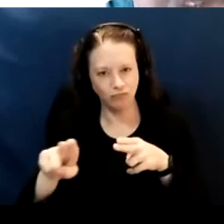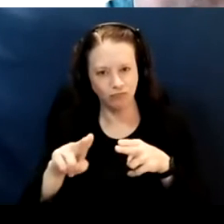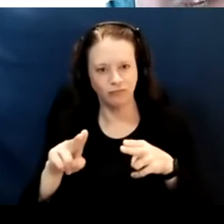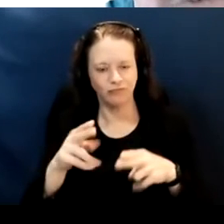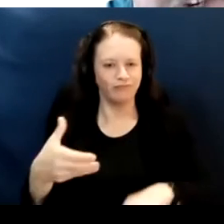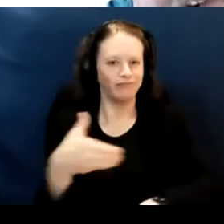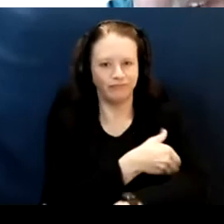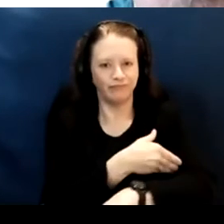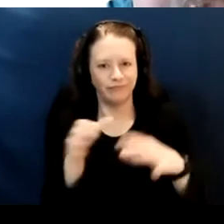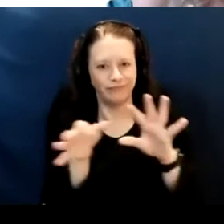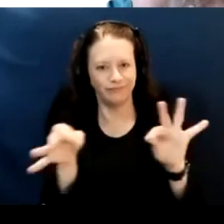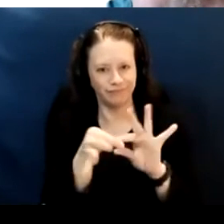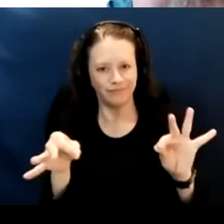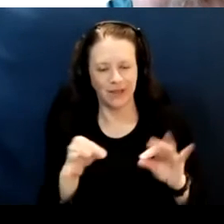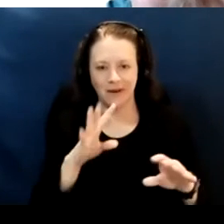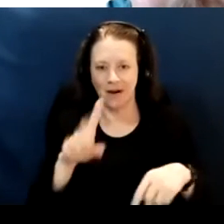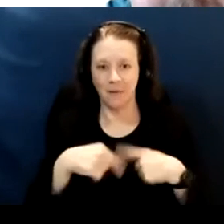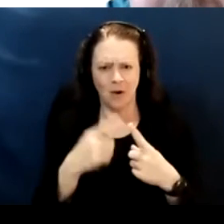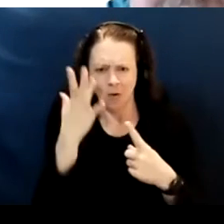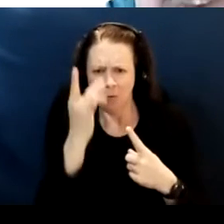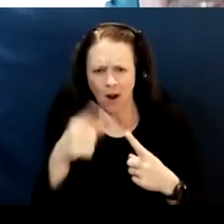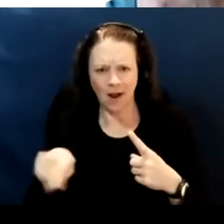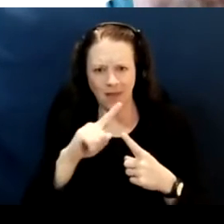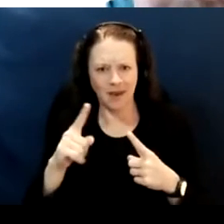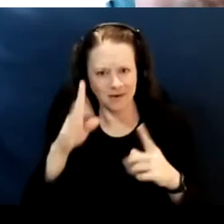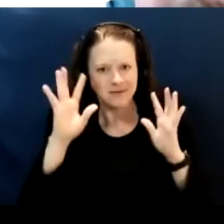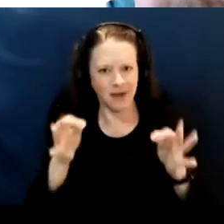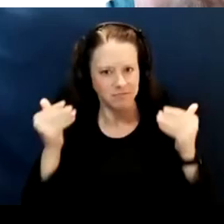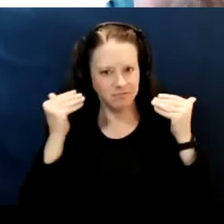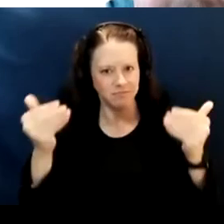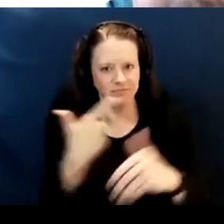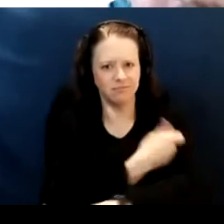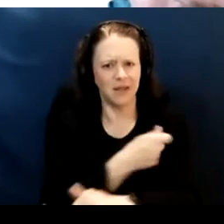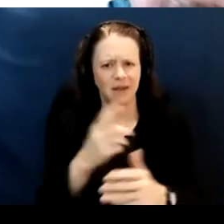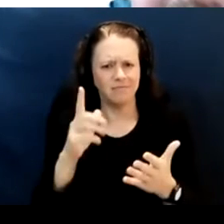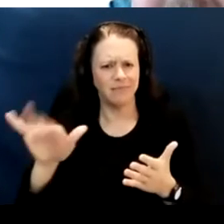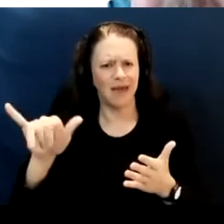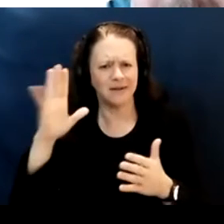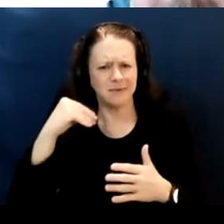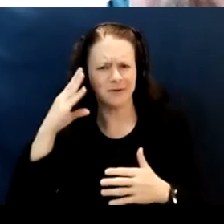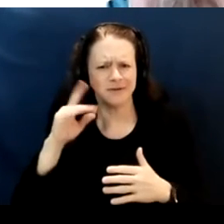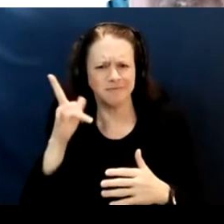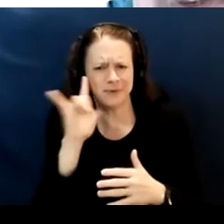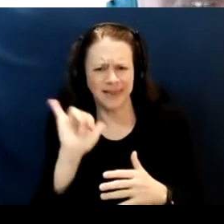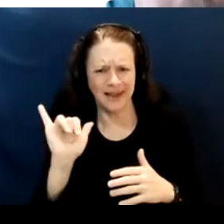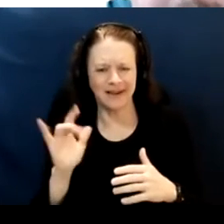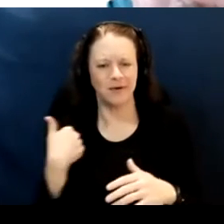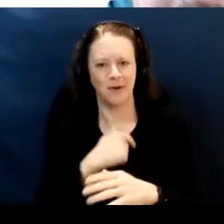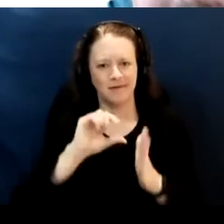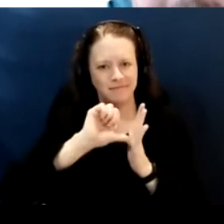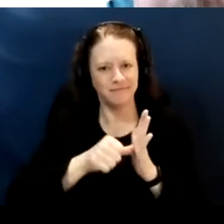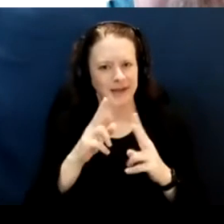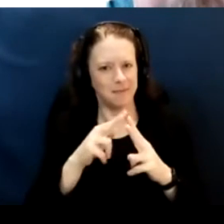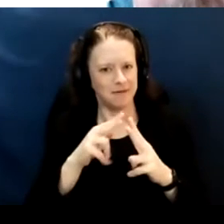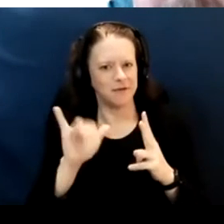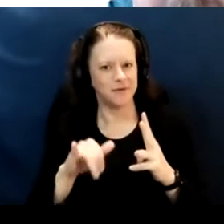powerful statement, sharing why they chose to get their shot and what the experience was like. And we'll highlight a couple of those. We'll do one